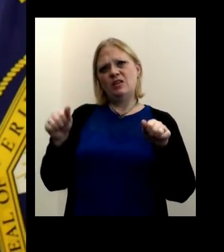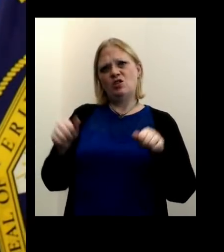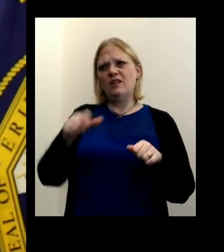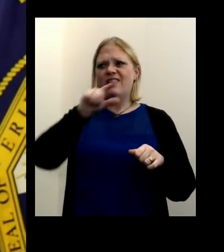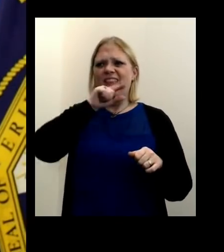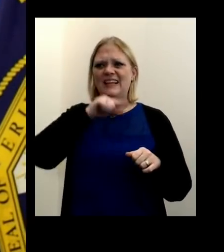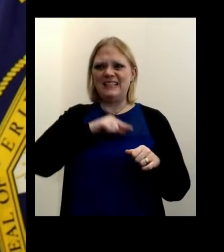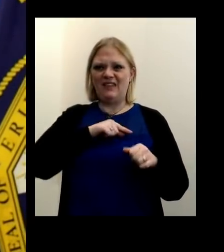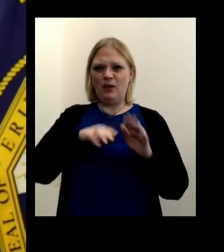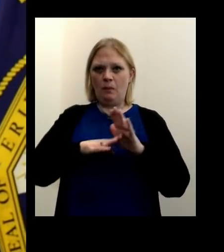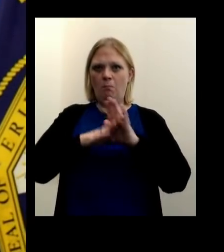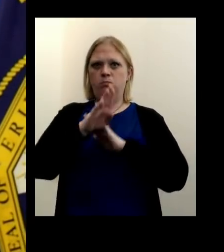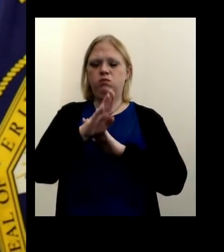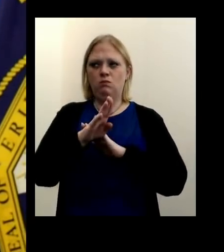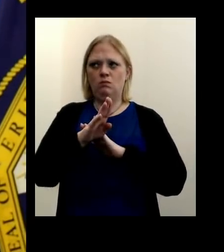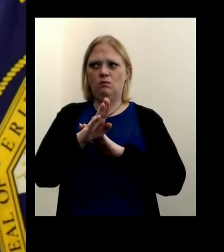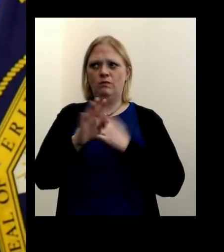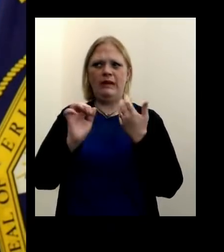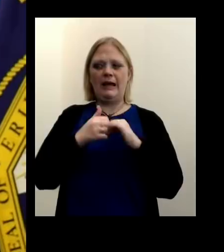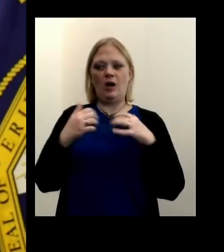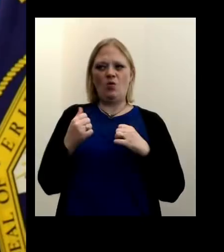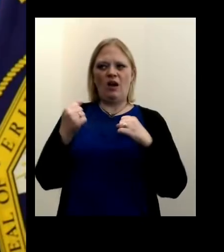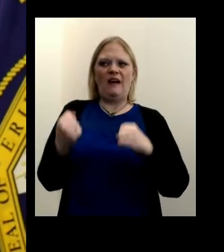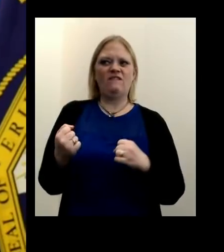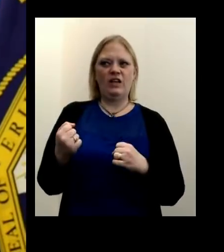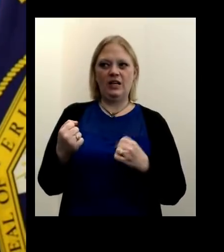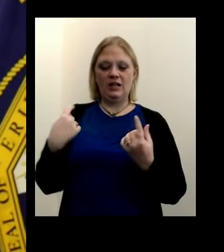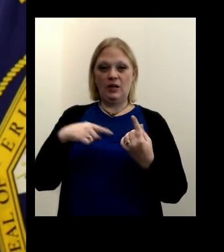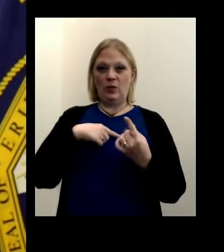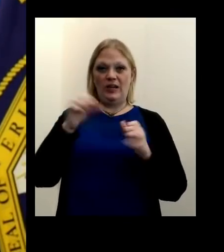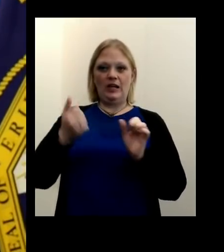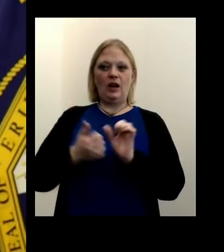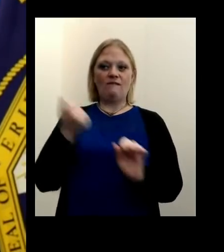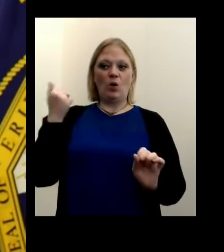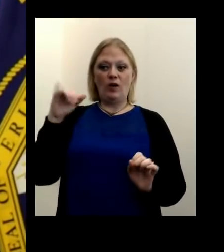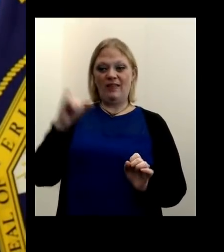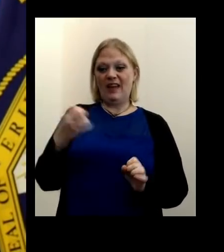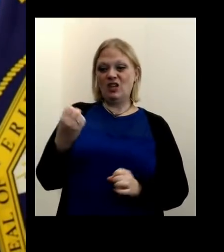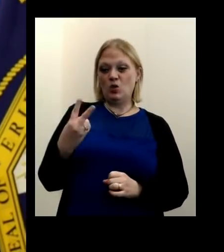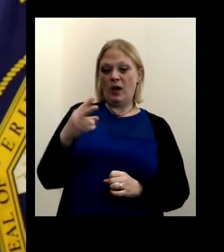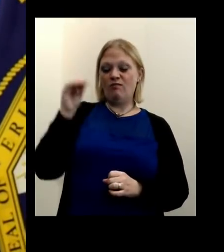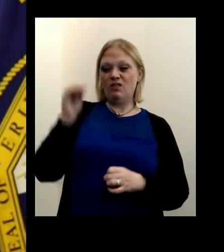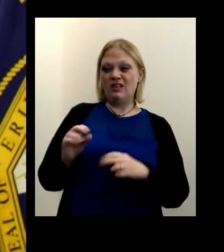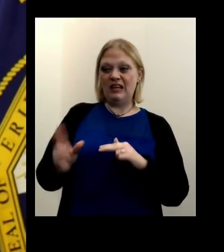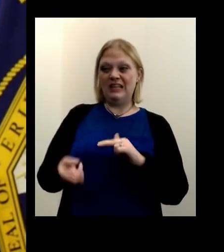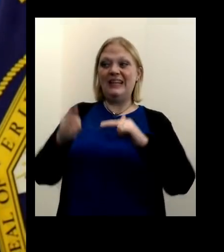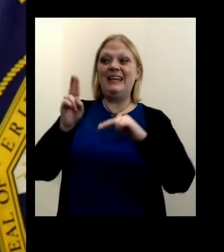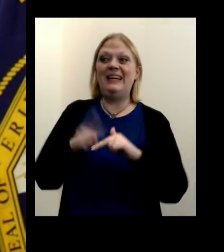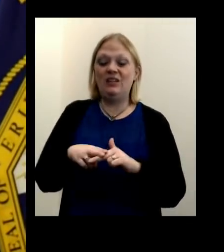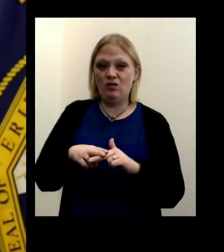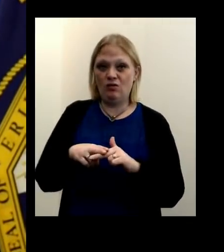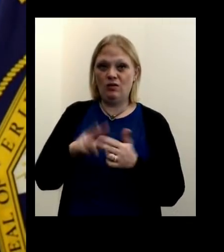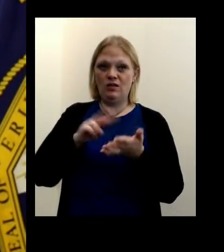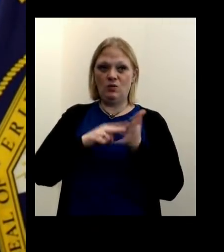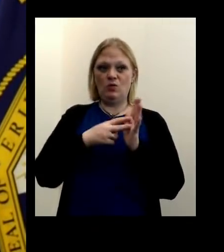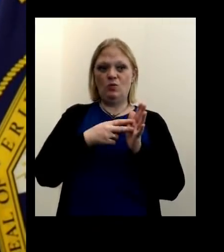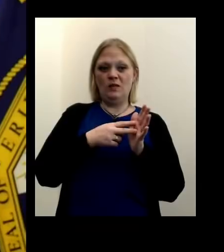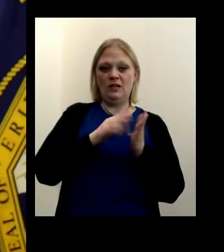Thanksgiving surge still to come, how confident are you at this point that we can avoid that 12% increase that would put us into a red